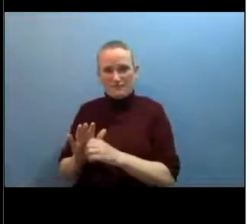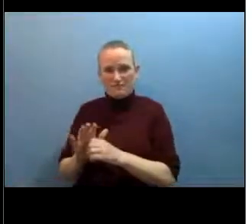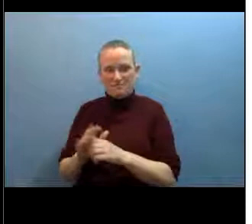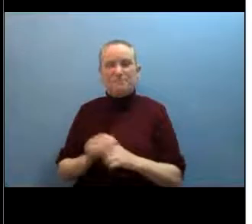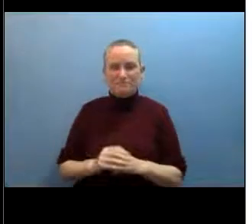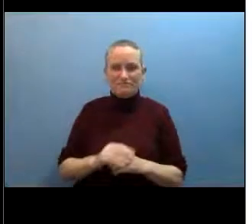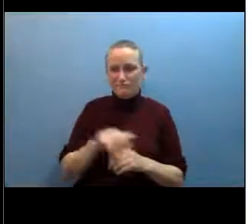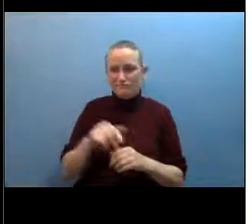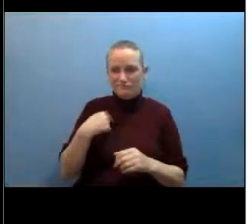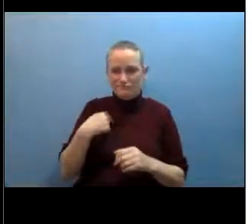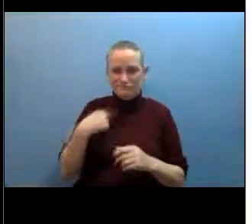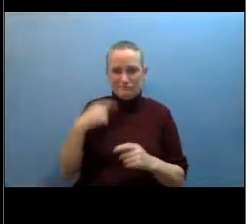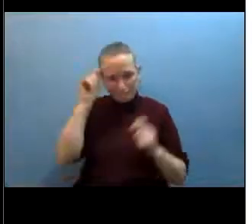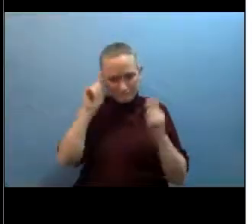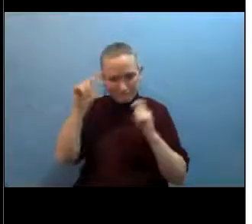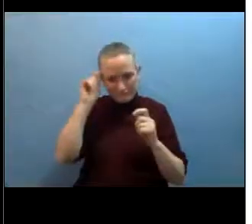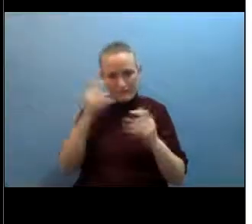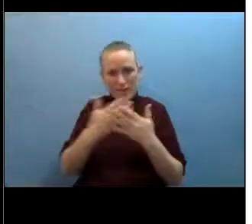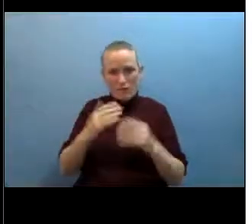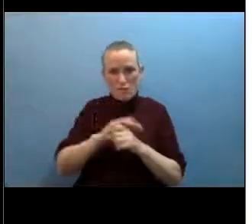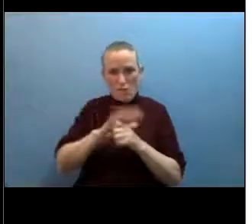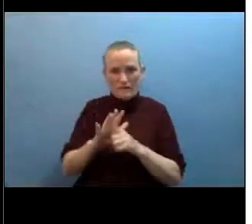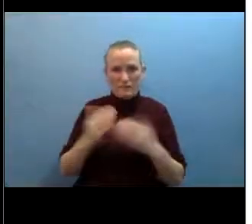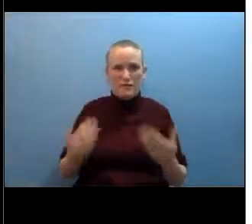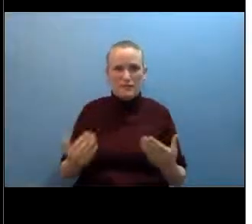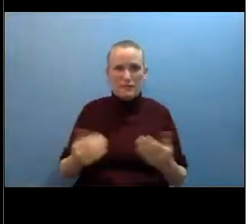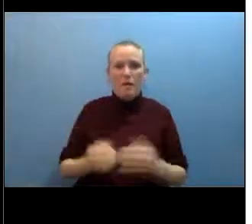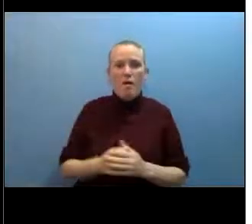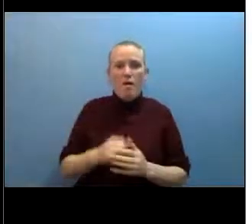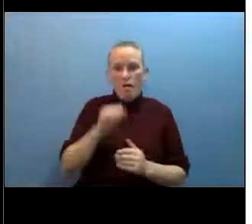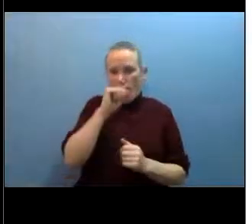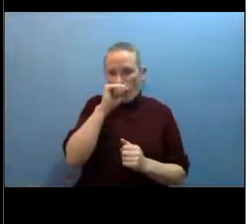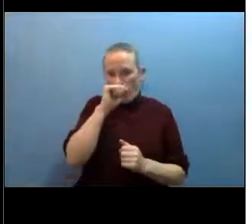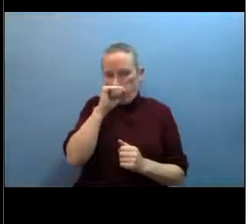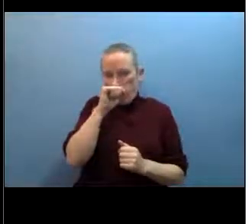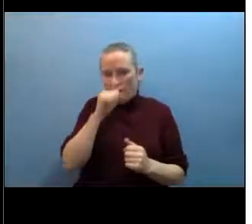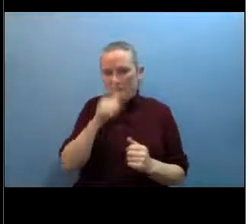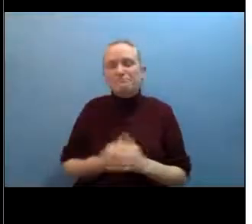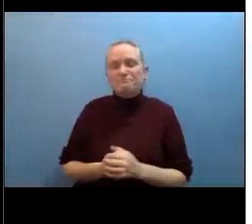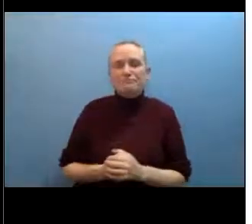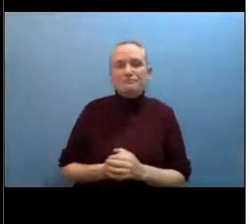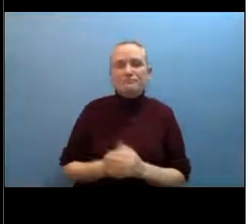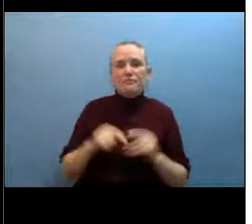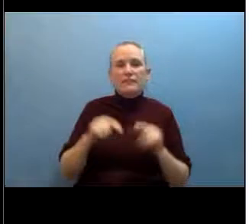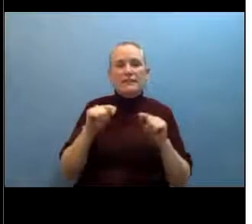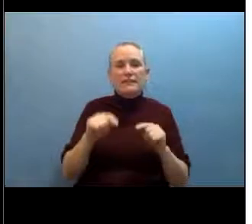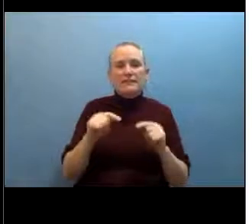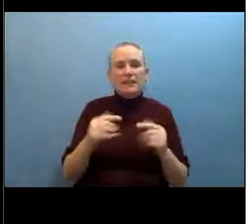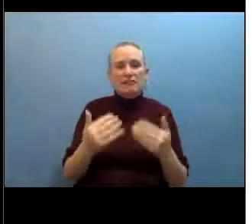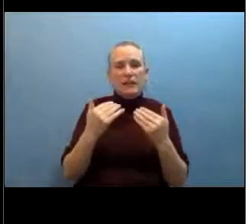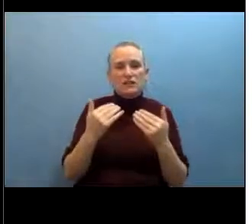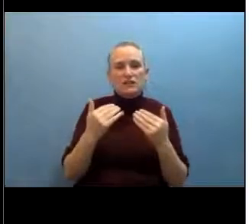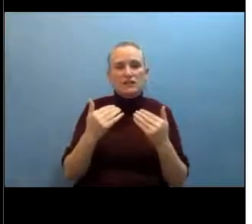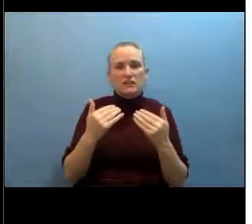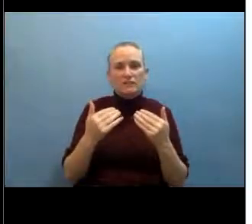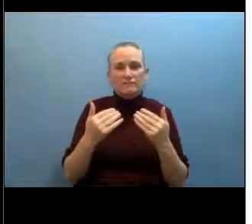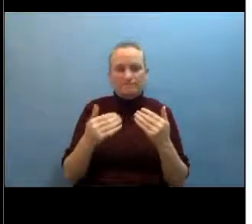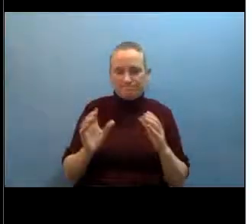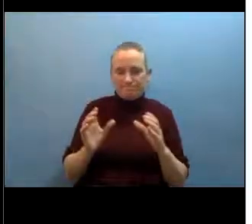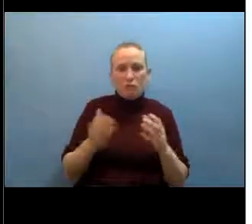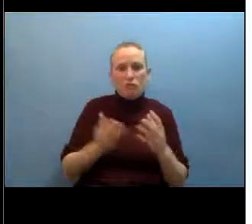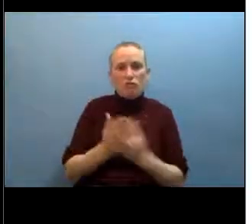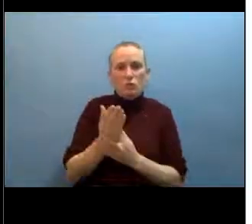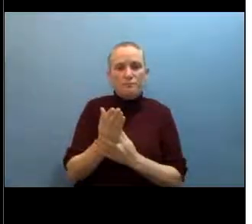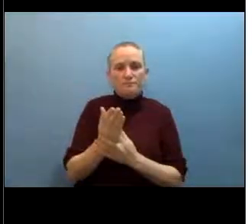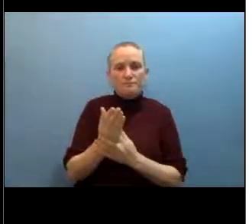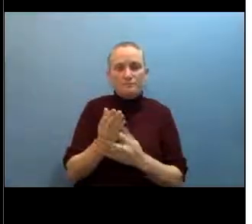everybody's mind. So this data was pulled from information with our Jigsaw hubs. So with